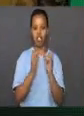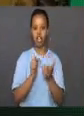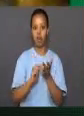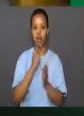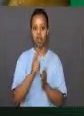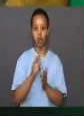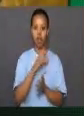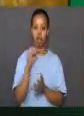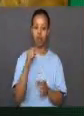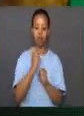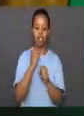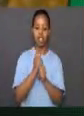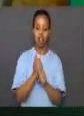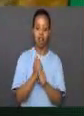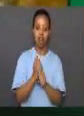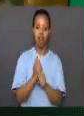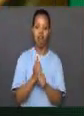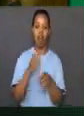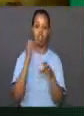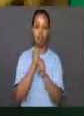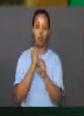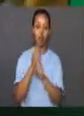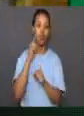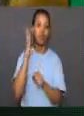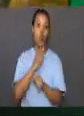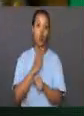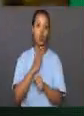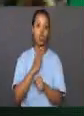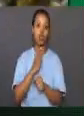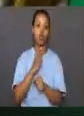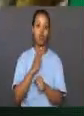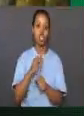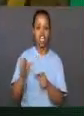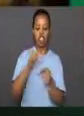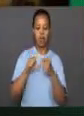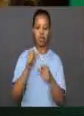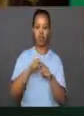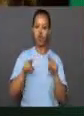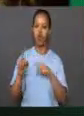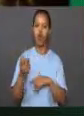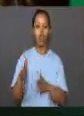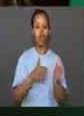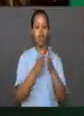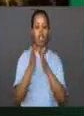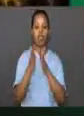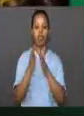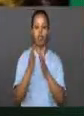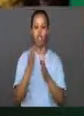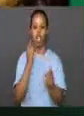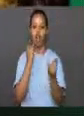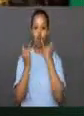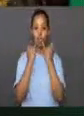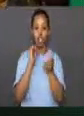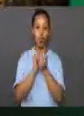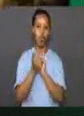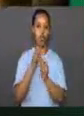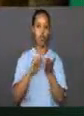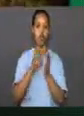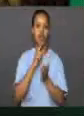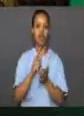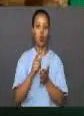Worker bees communicate with each other in a special way to convey information about a